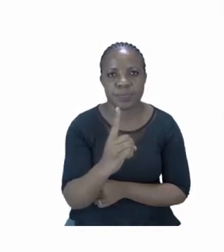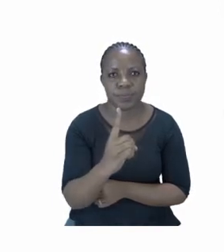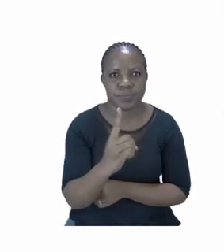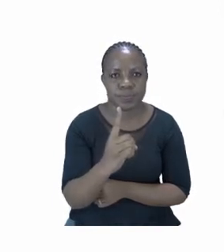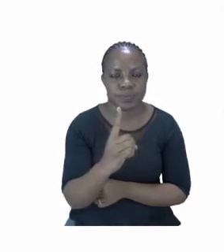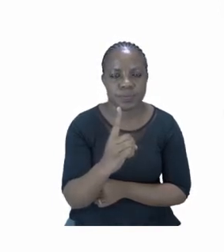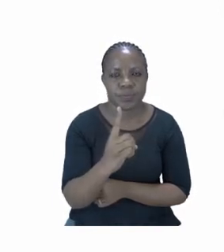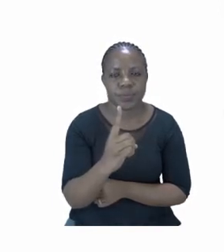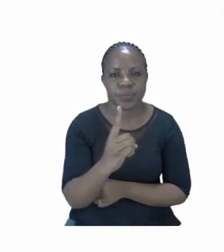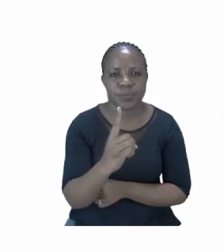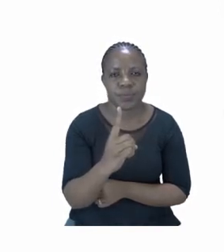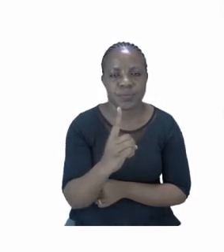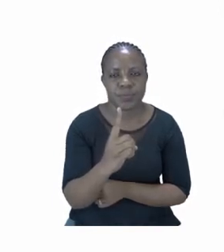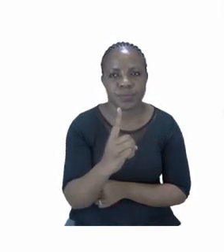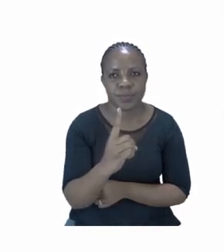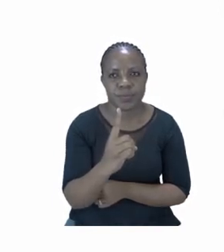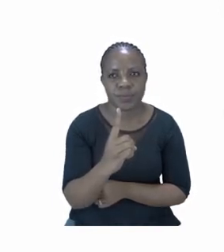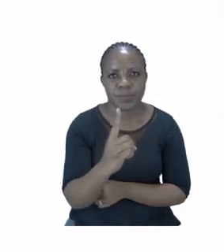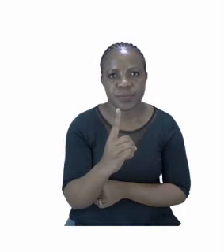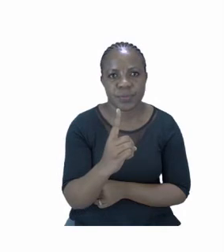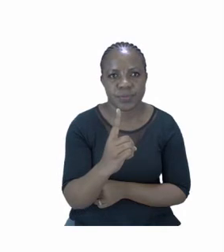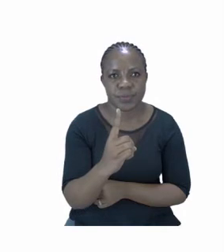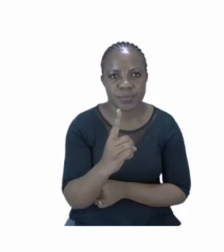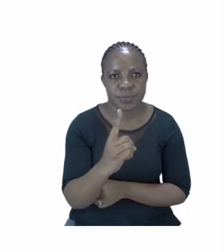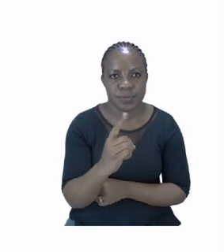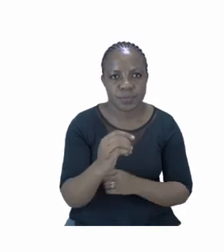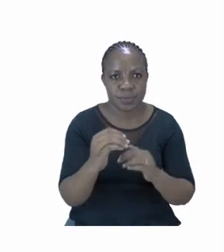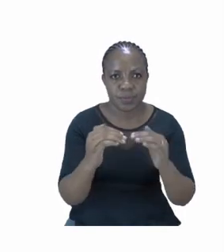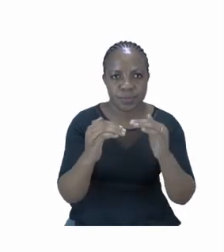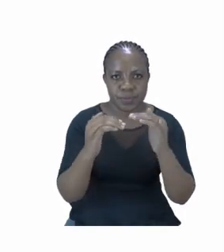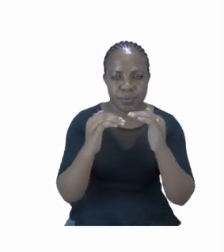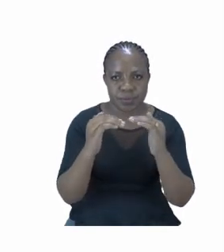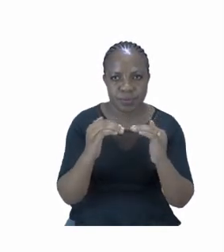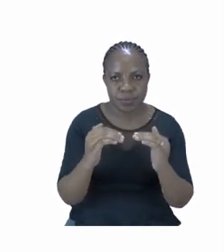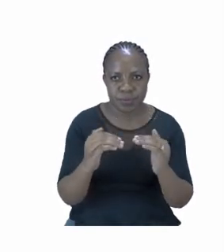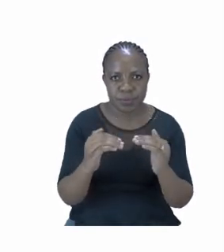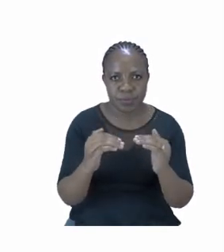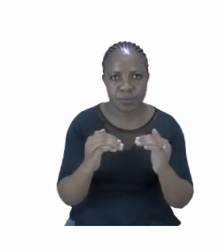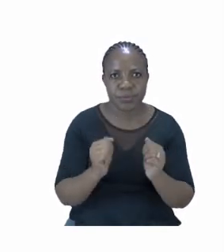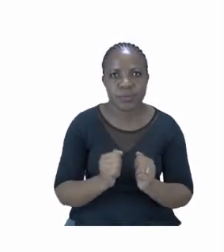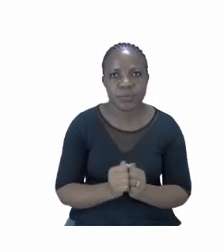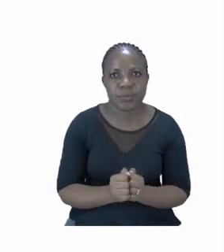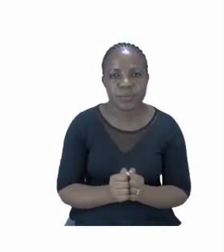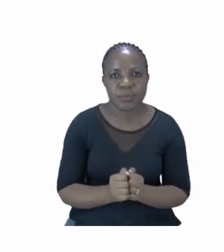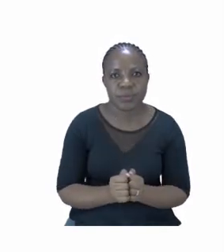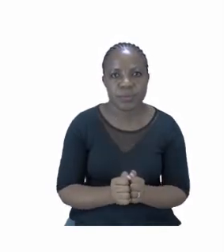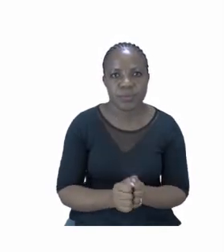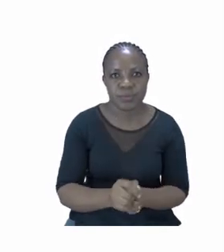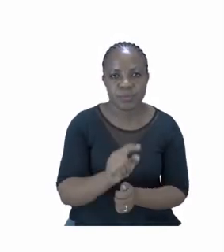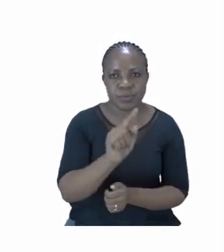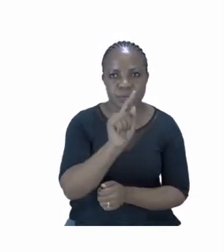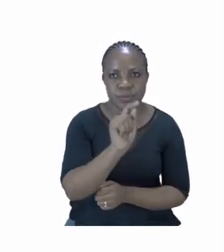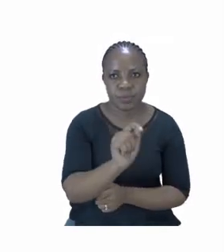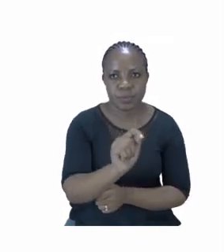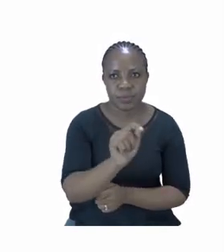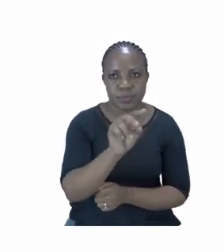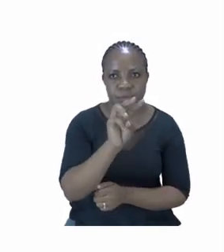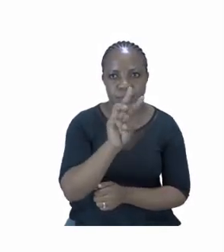Good job. The next sight word we are going to be doing is two.